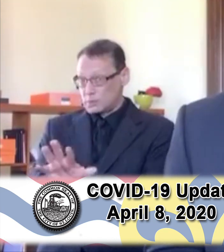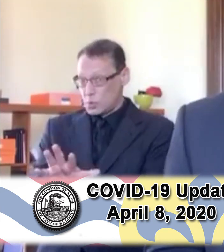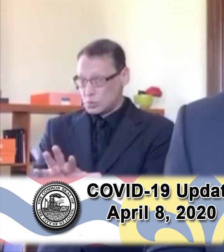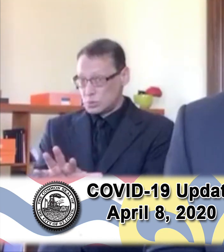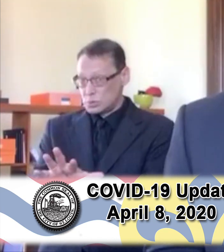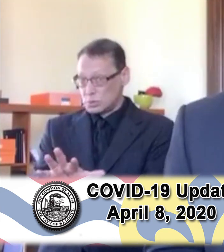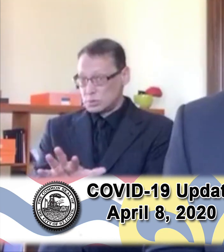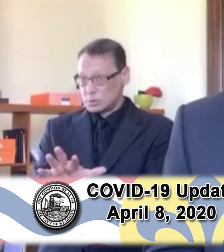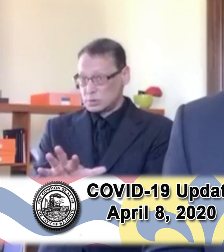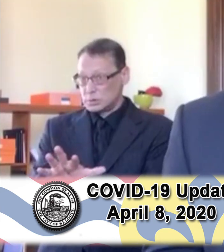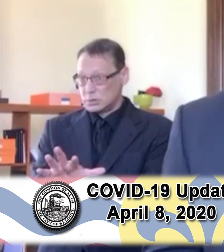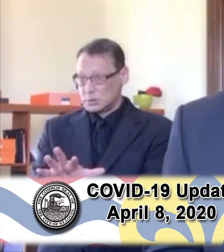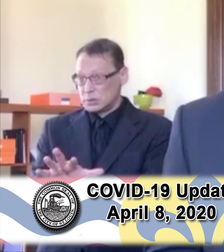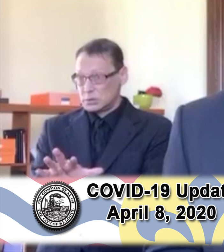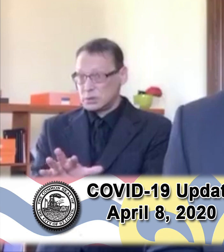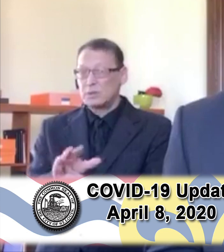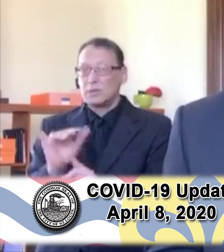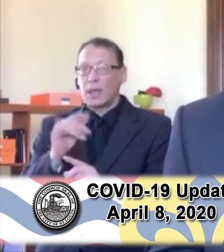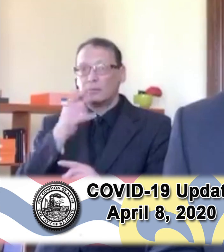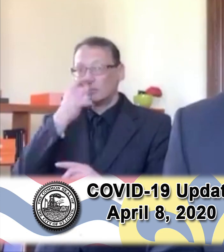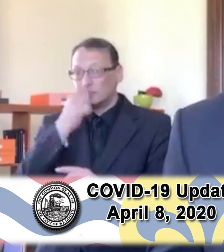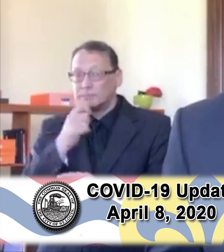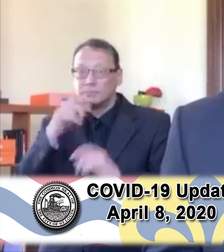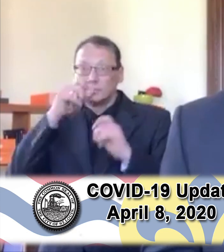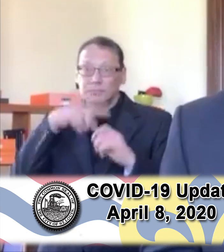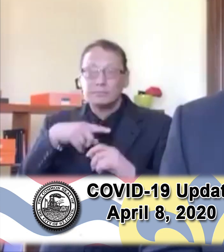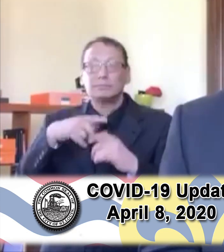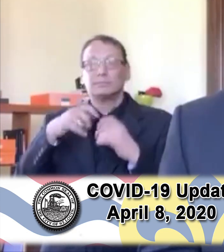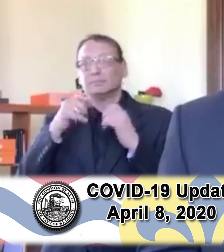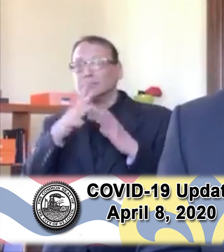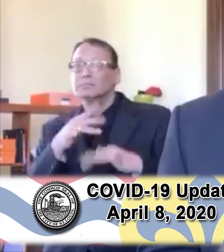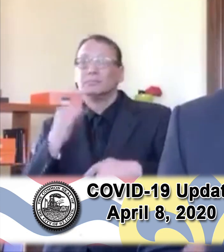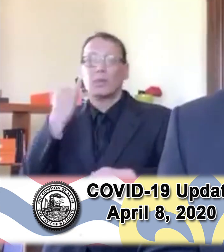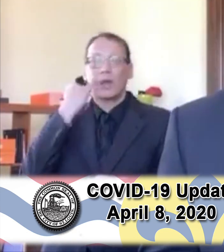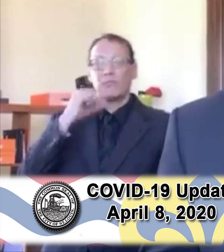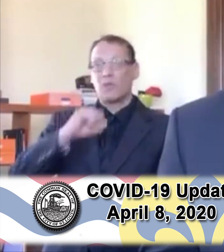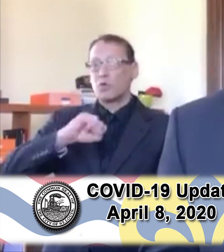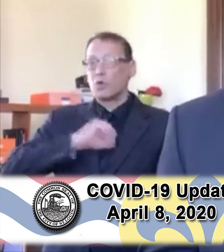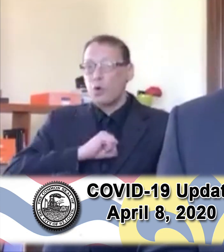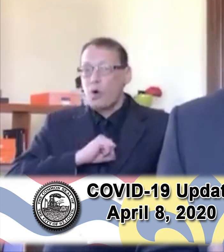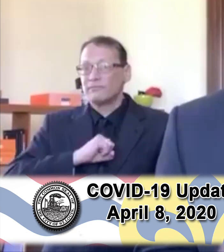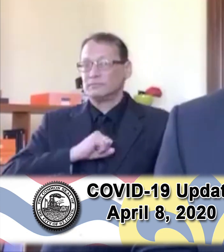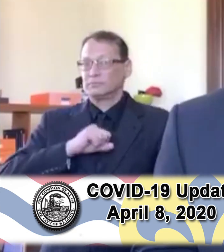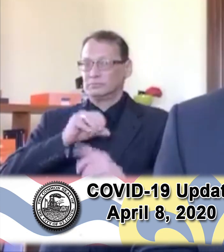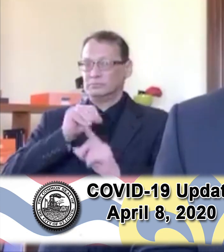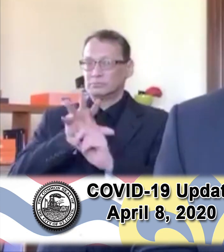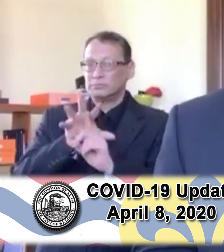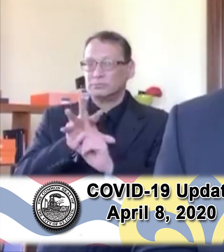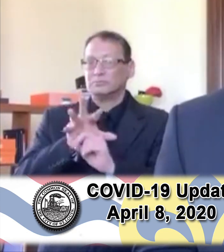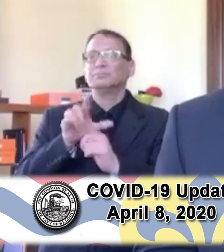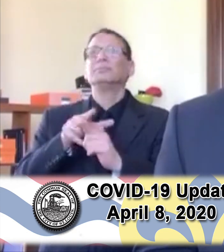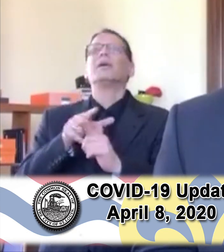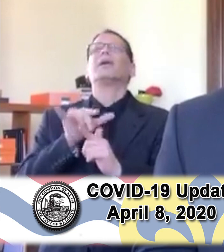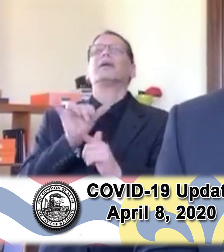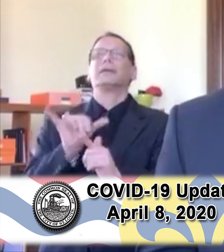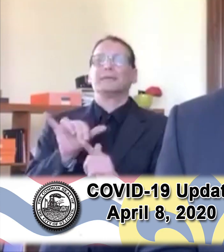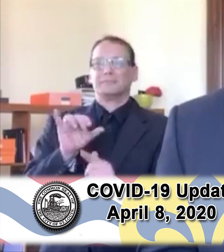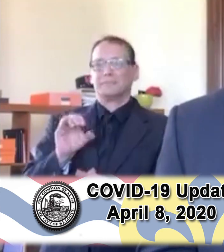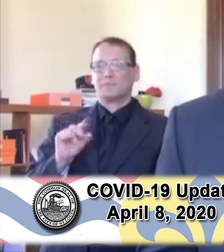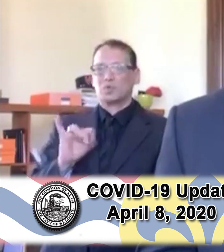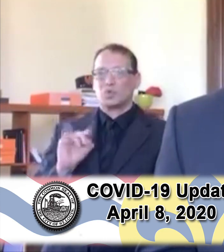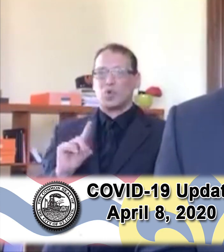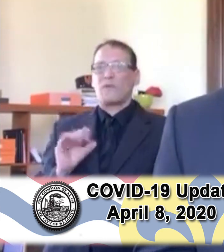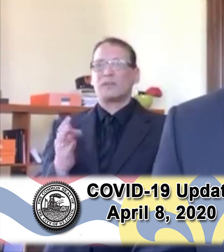to mucus secretions for an individual. For example, if someone coughs directly on you and they're infected with COVID-19, then you'll